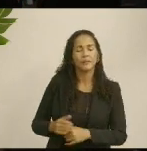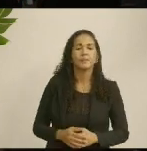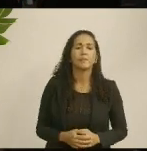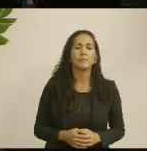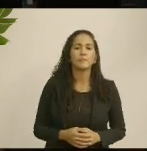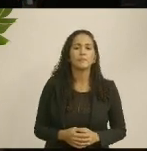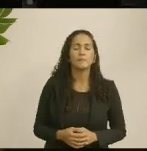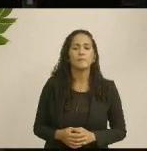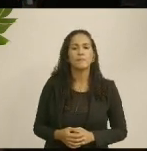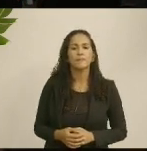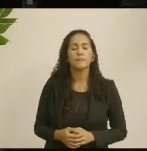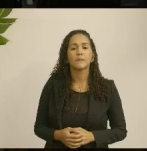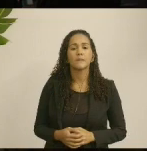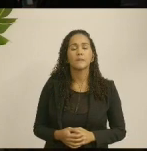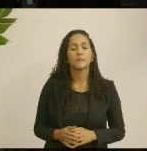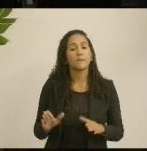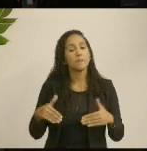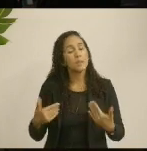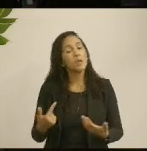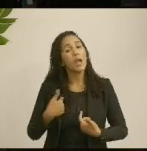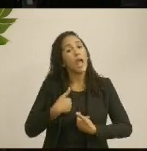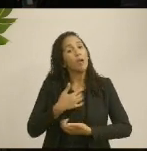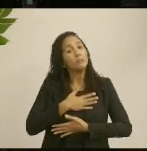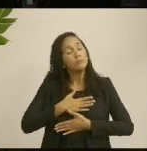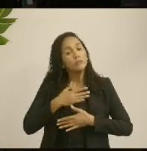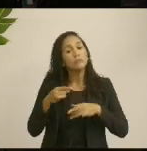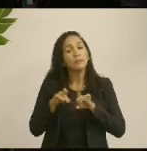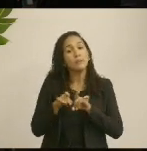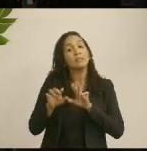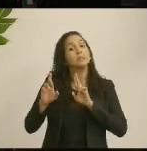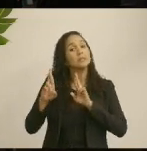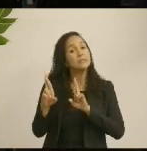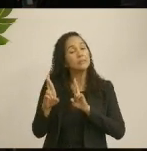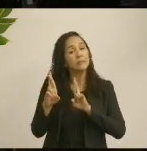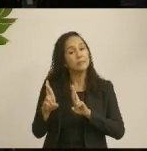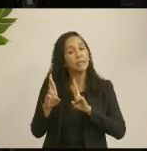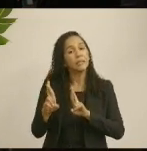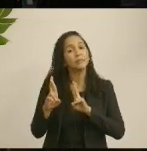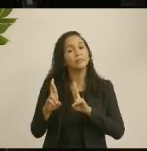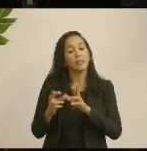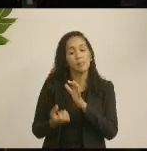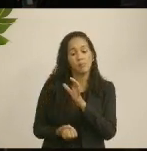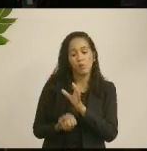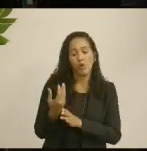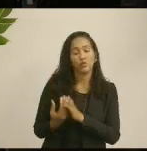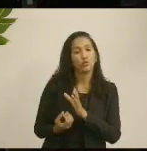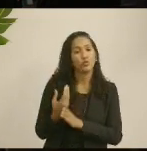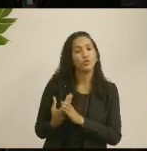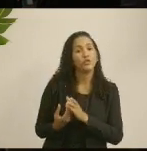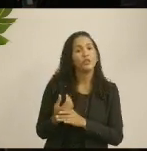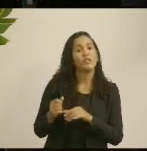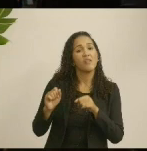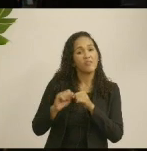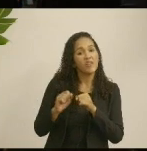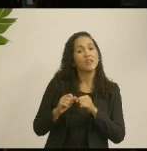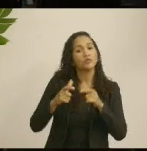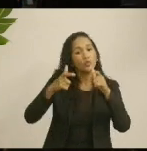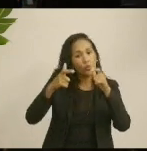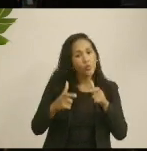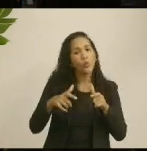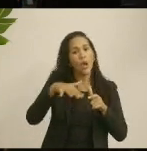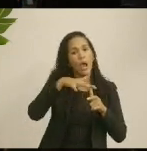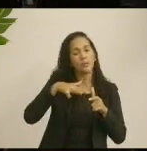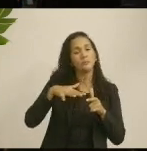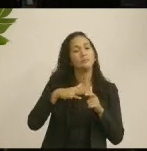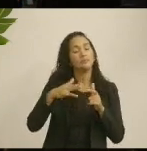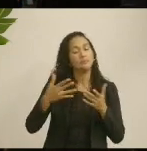So I would really hope that somehow production, at least part of the production, is done over there. Thank you, Gianluca. We